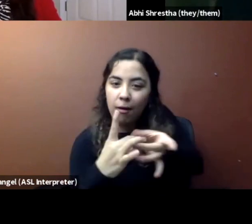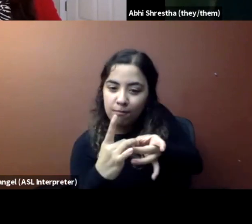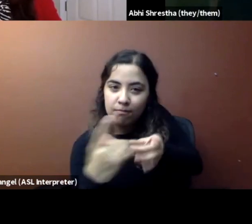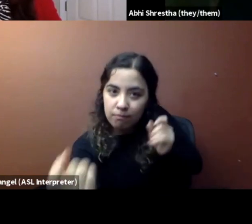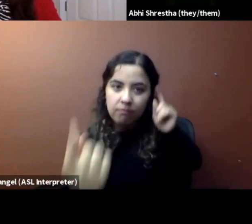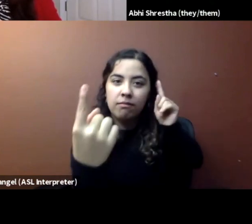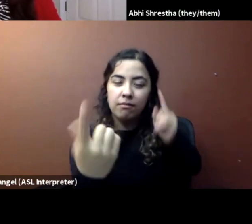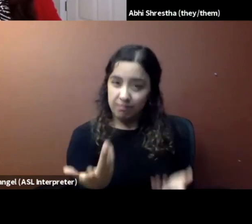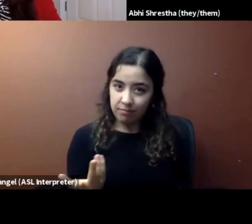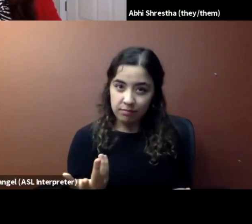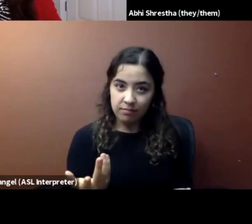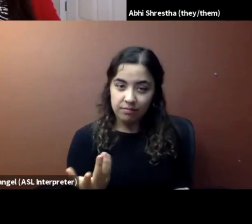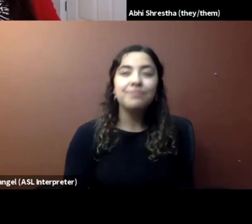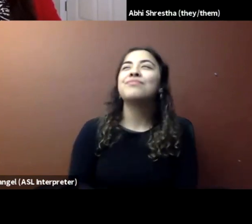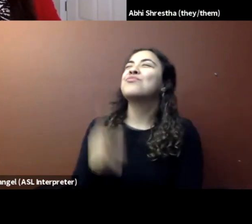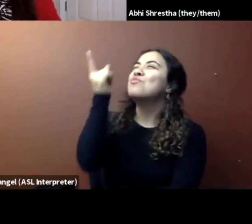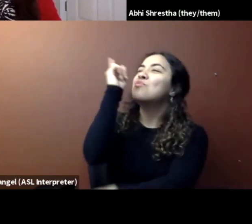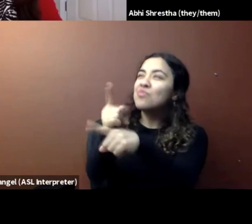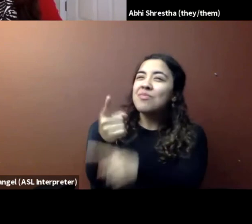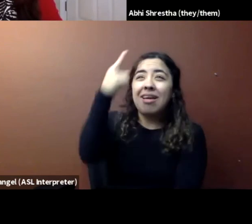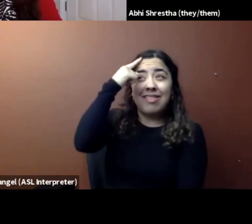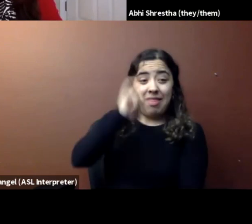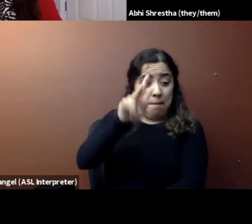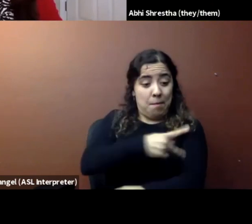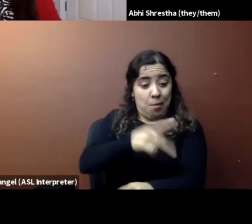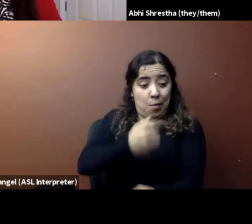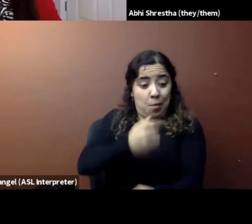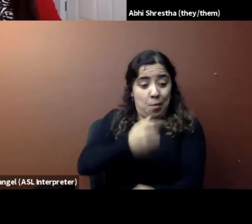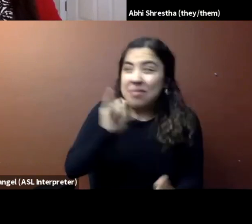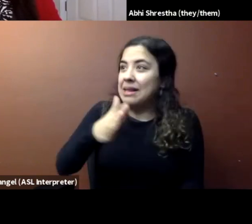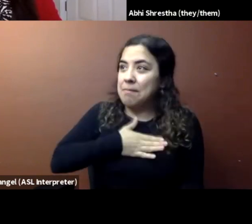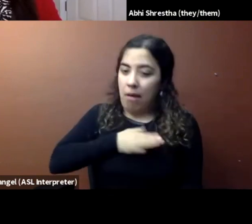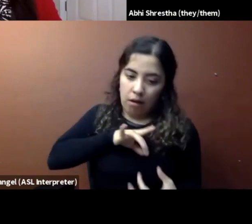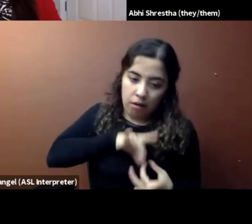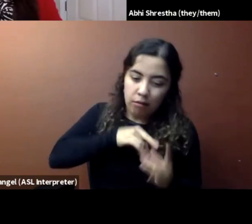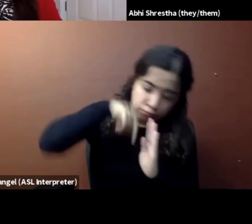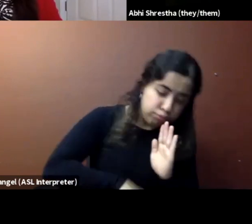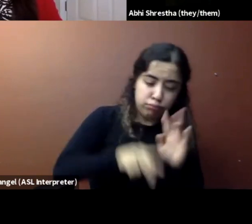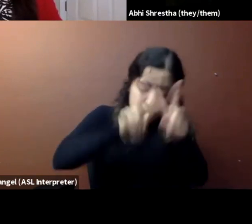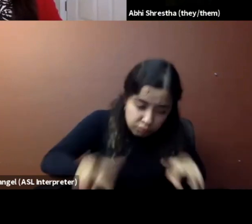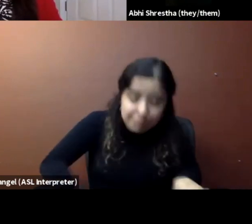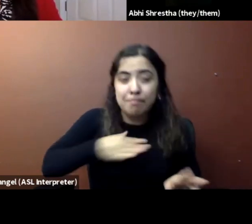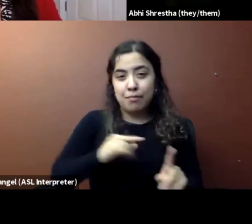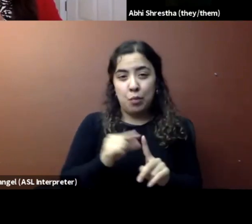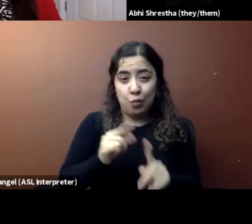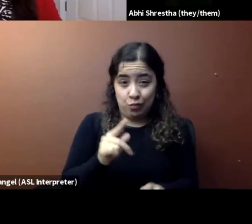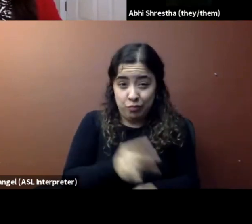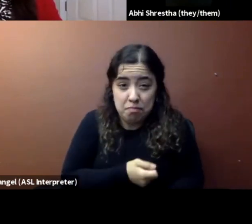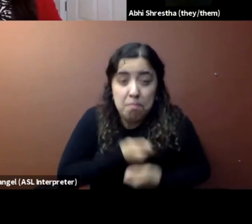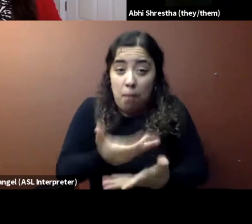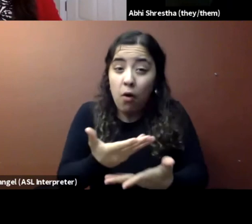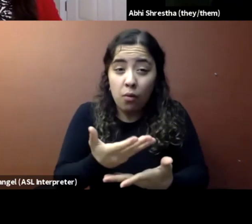think poetry is what, for me, gets closest to that, to the core of it. And I feel